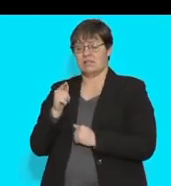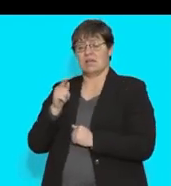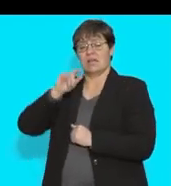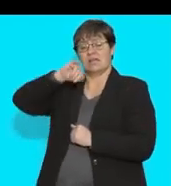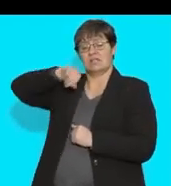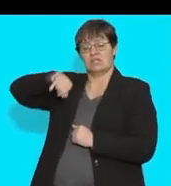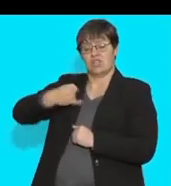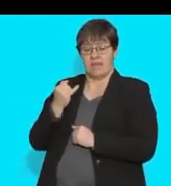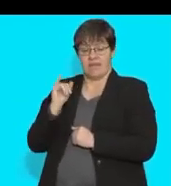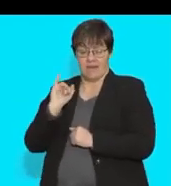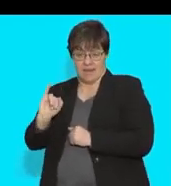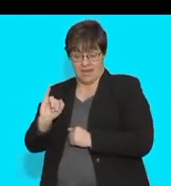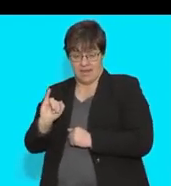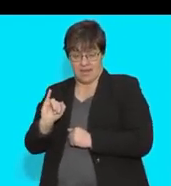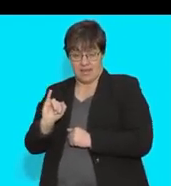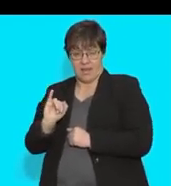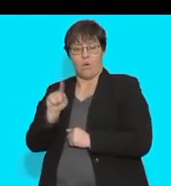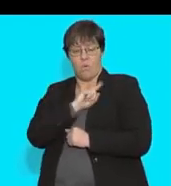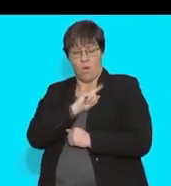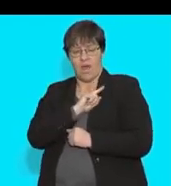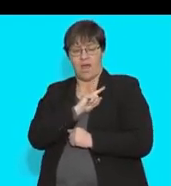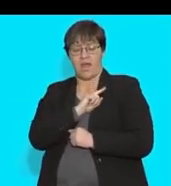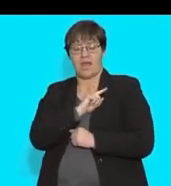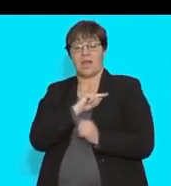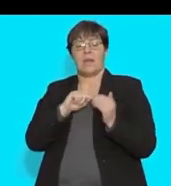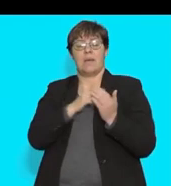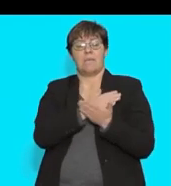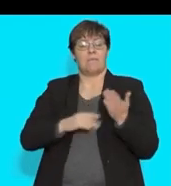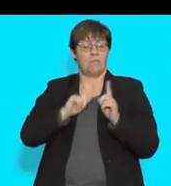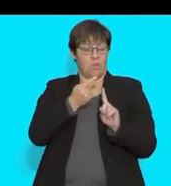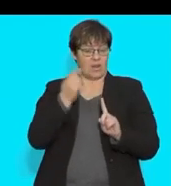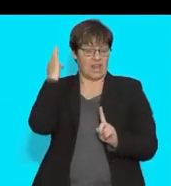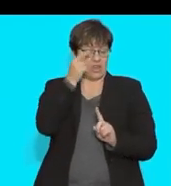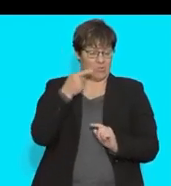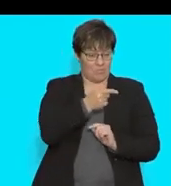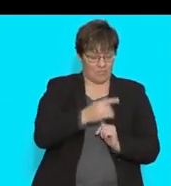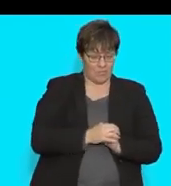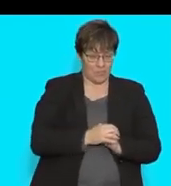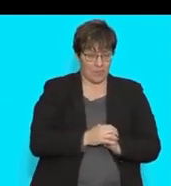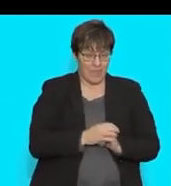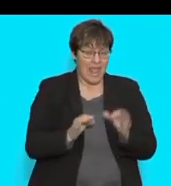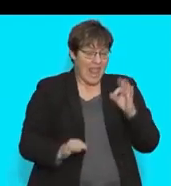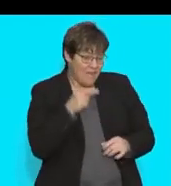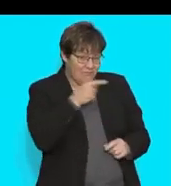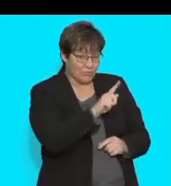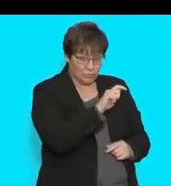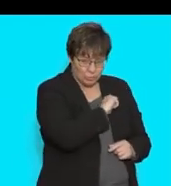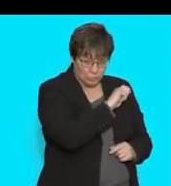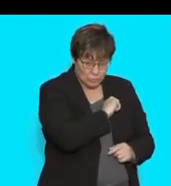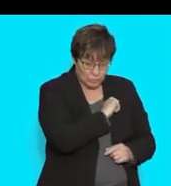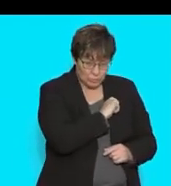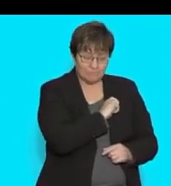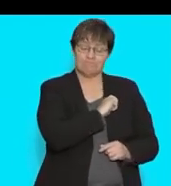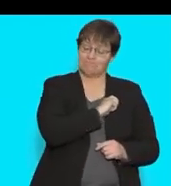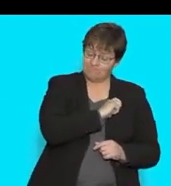to Ji there, because that's where the midpoint theorem will be. And if that is the case,